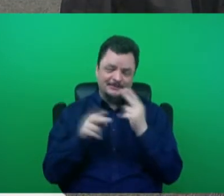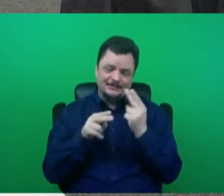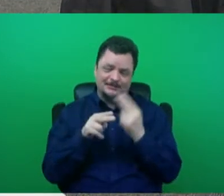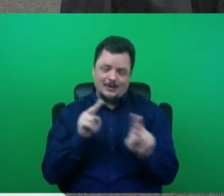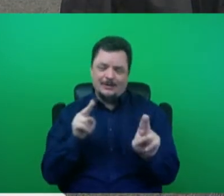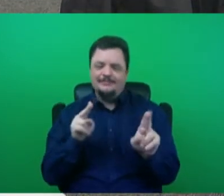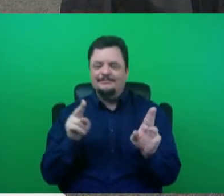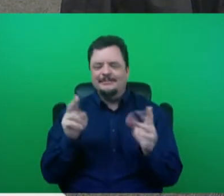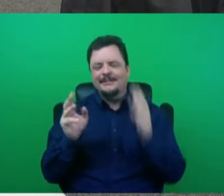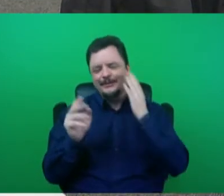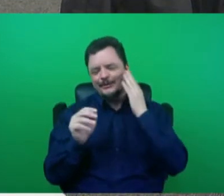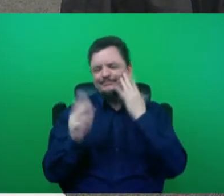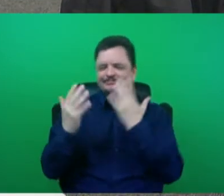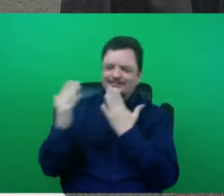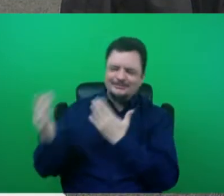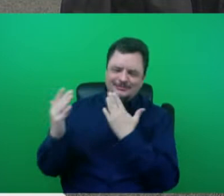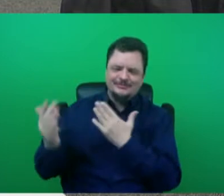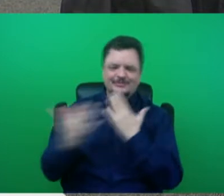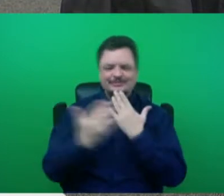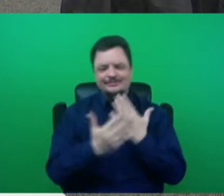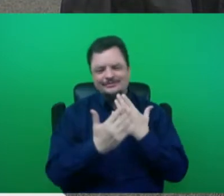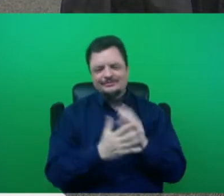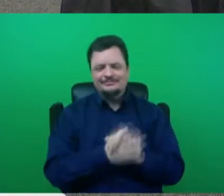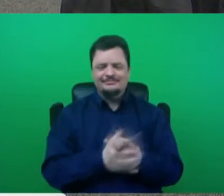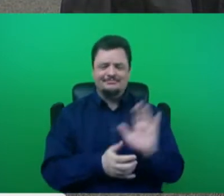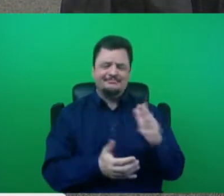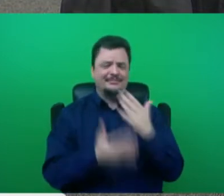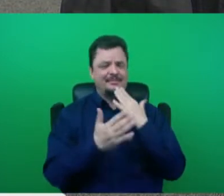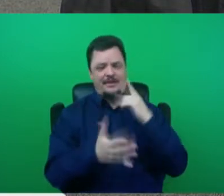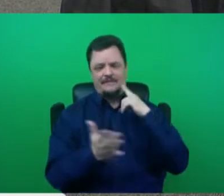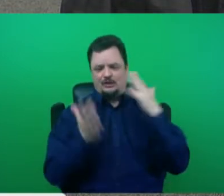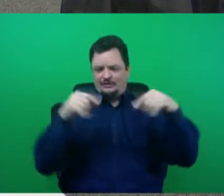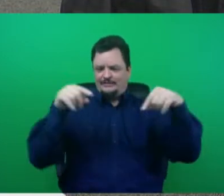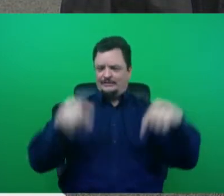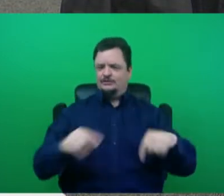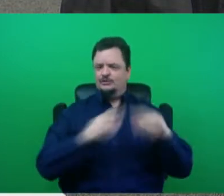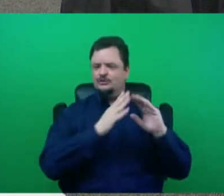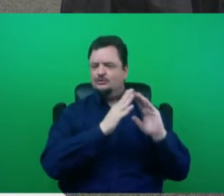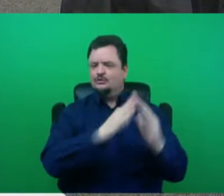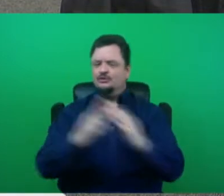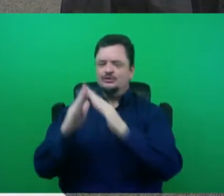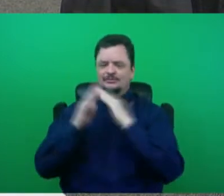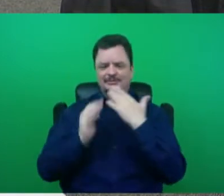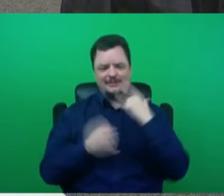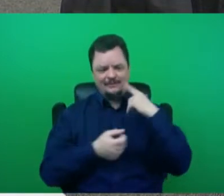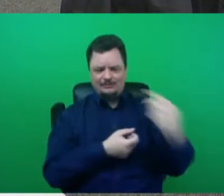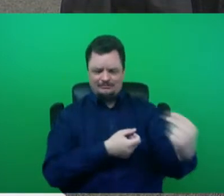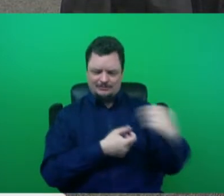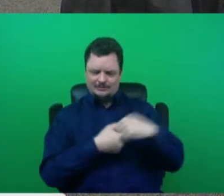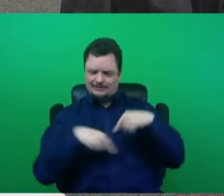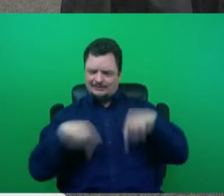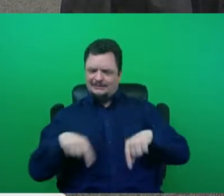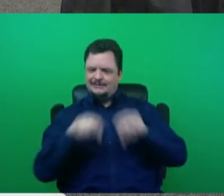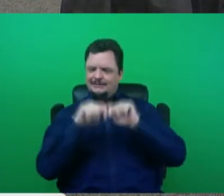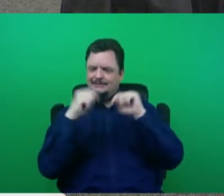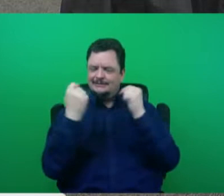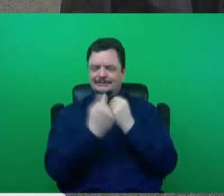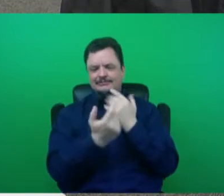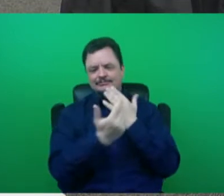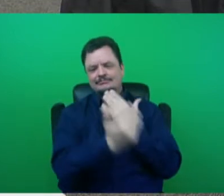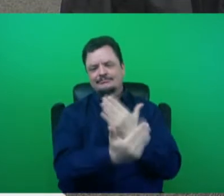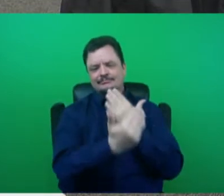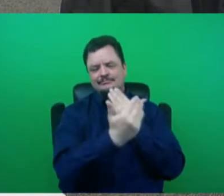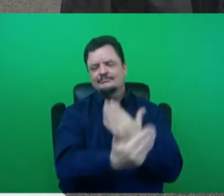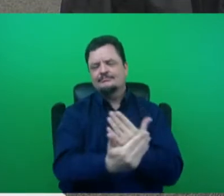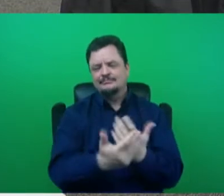your service to the community, and thank you for being a part of this team and for giving me an example. I appreciate